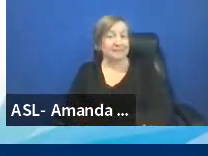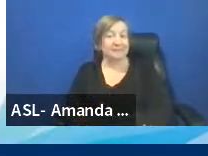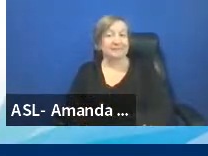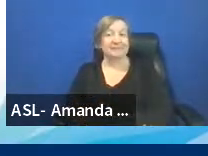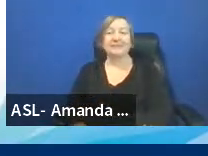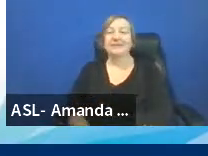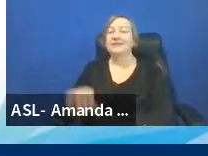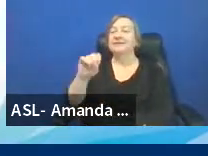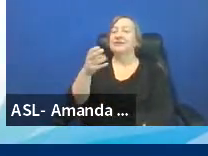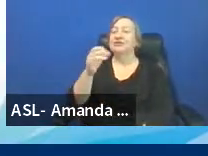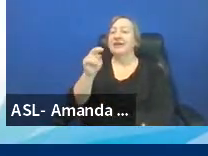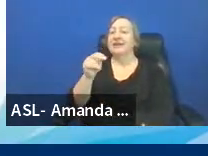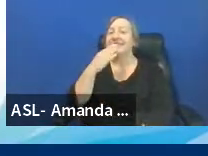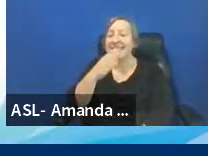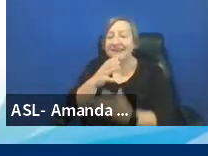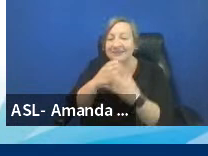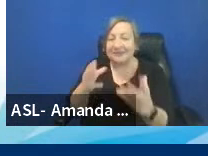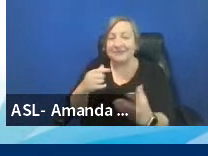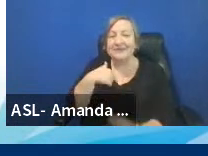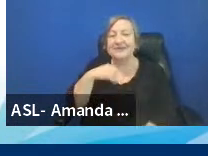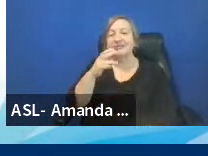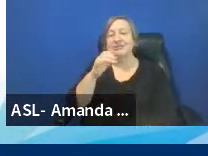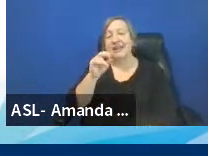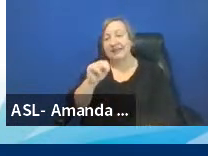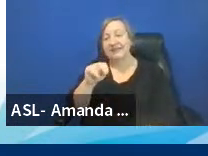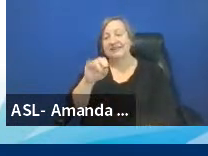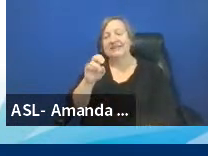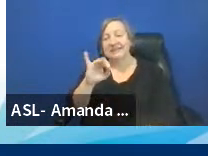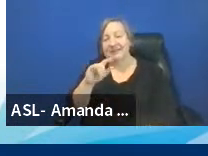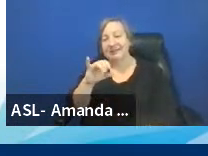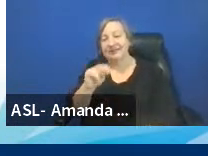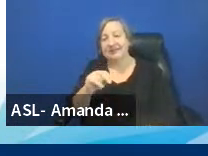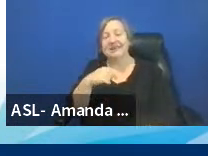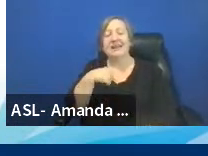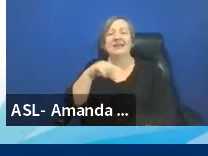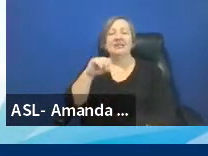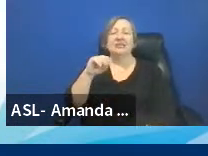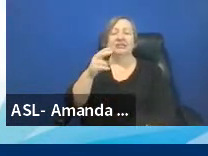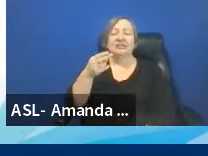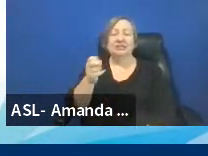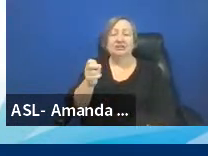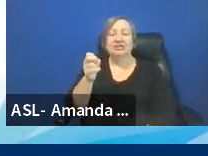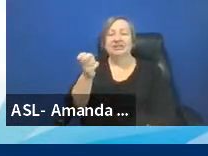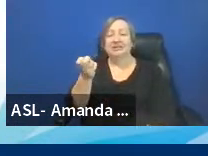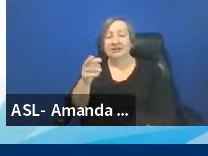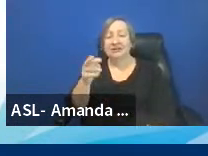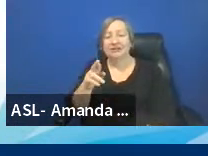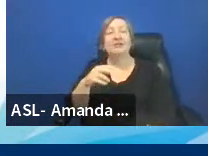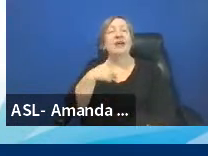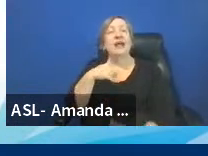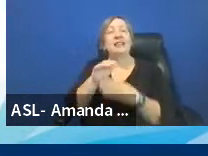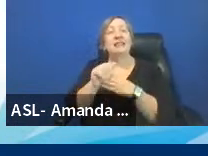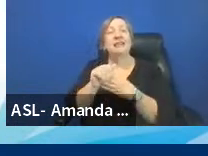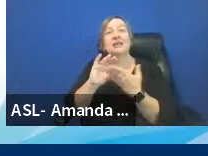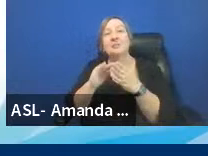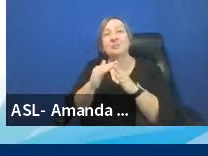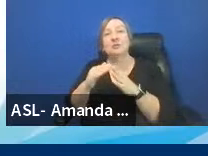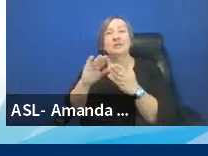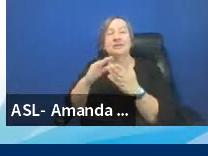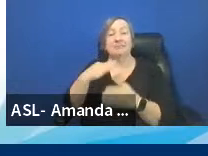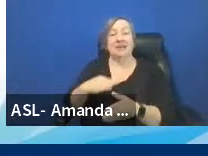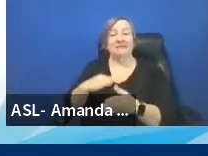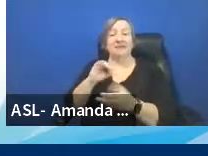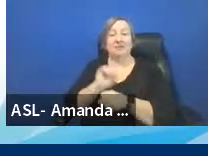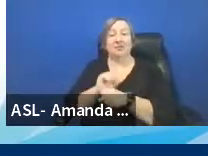Thank you so much. And hi all, Shannon Singleton, my pronouns are she and her, and I'm leading the community benefits work for the